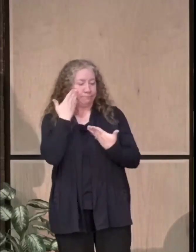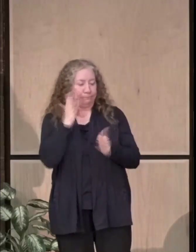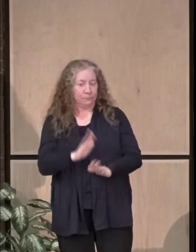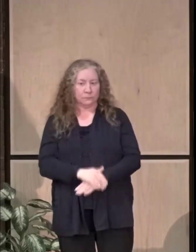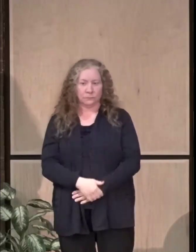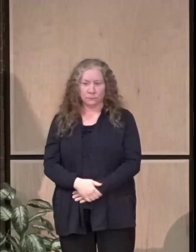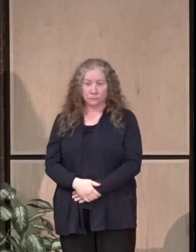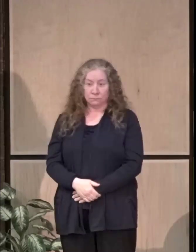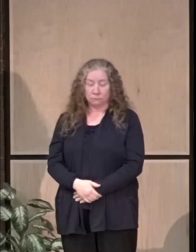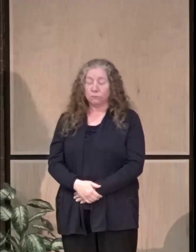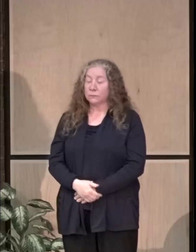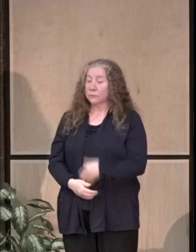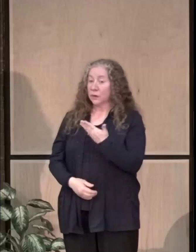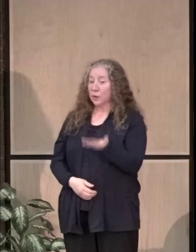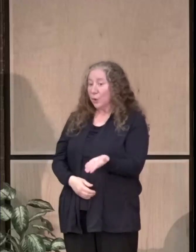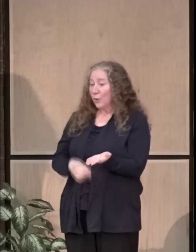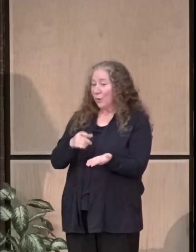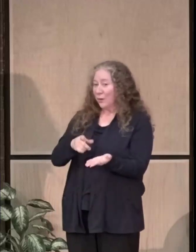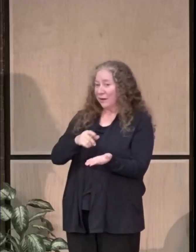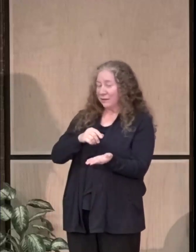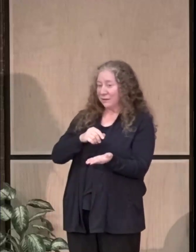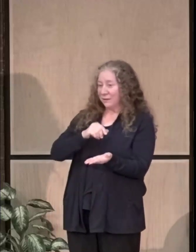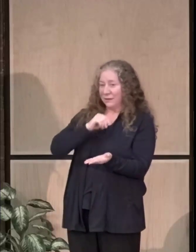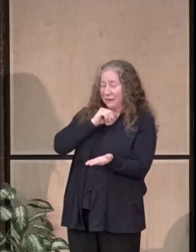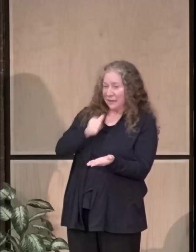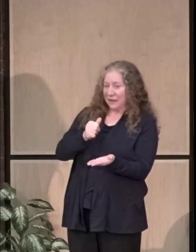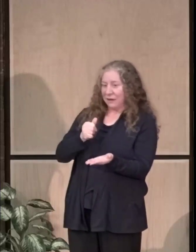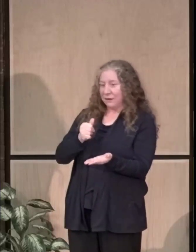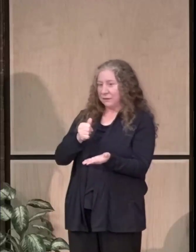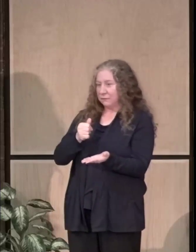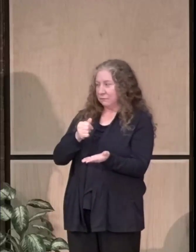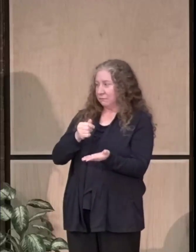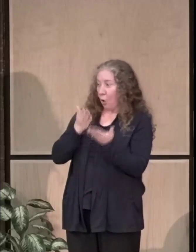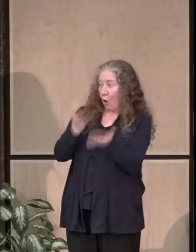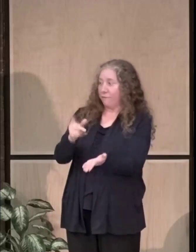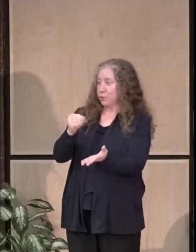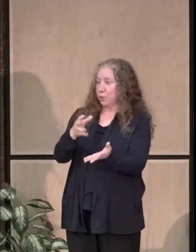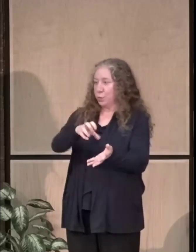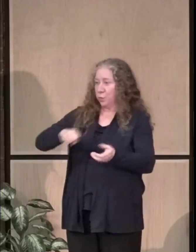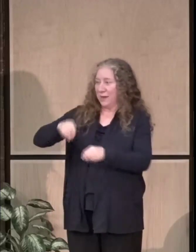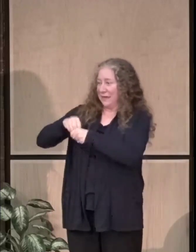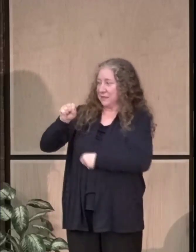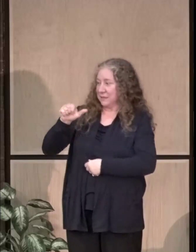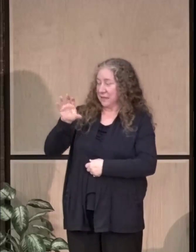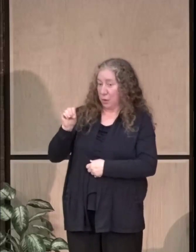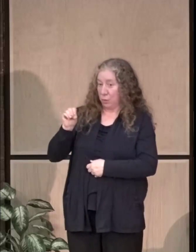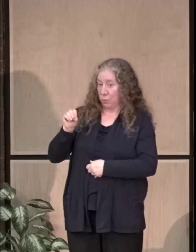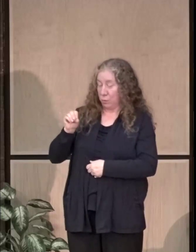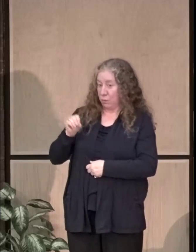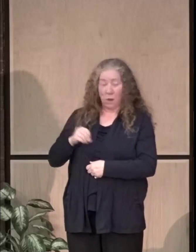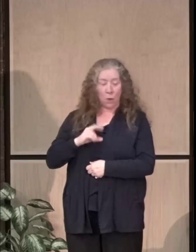You didn't offer to store the guns at the reserve unit safe in Saco, did you? No, I did not. Did you consider